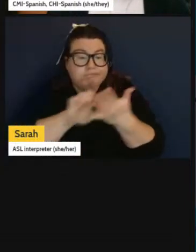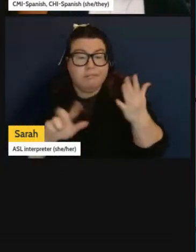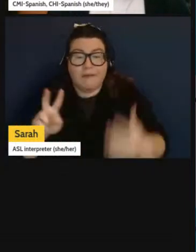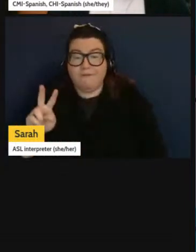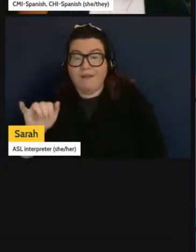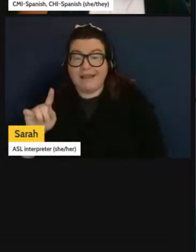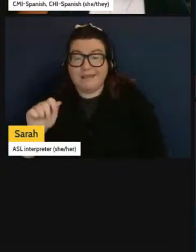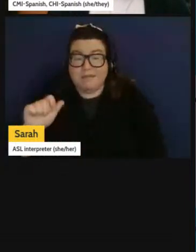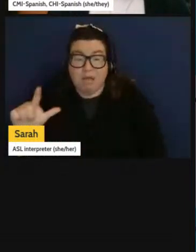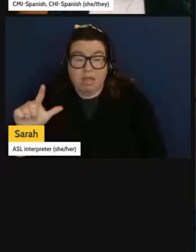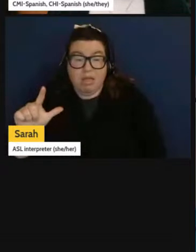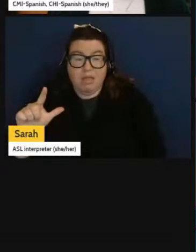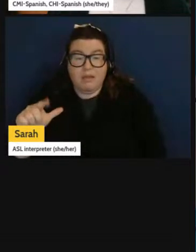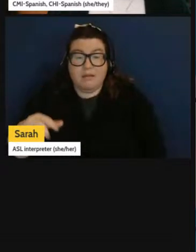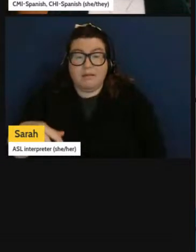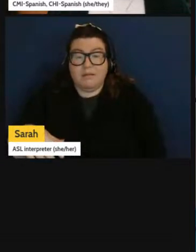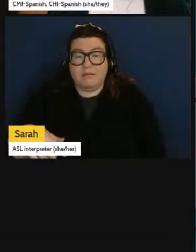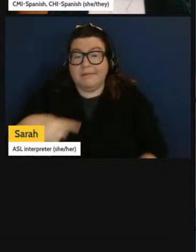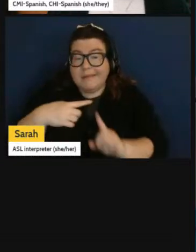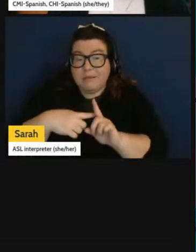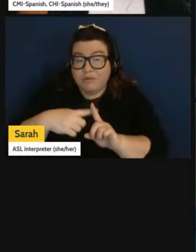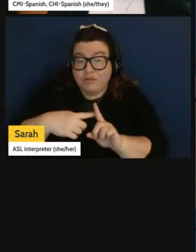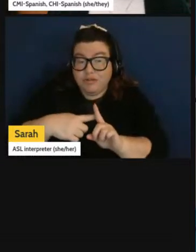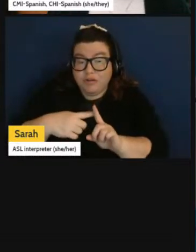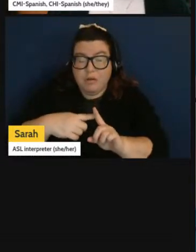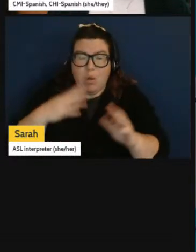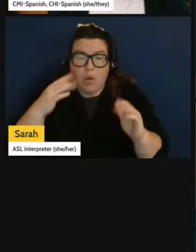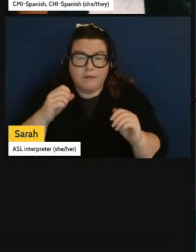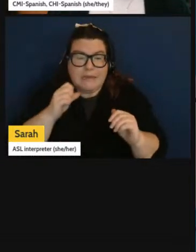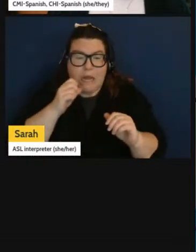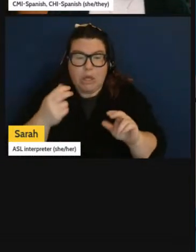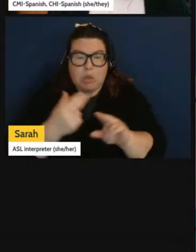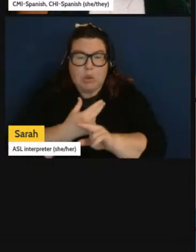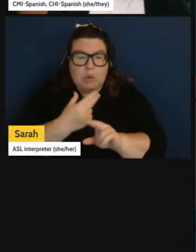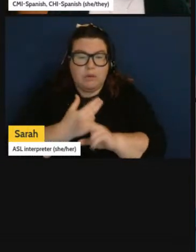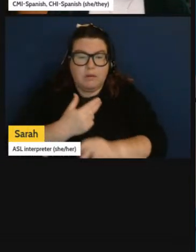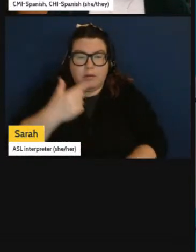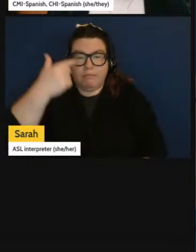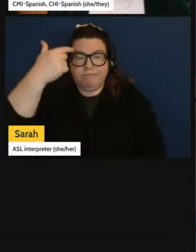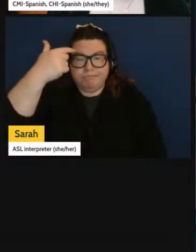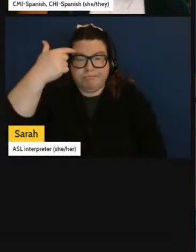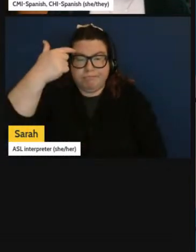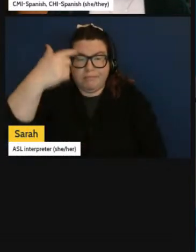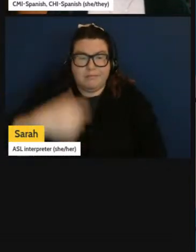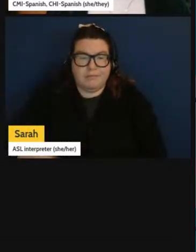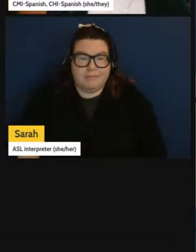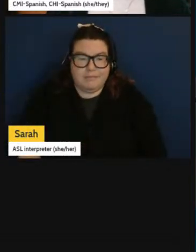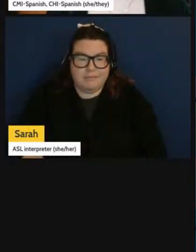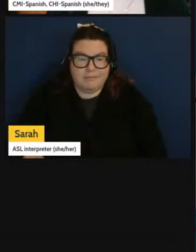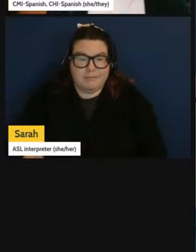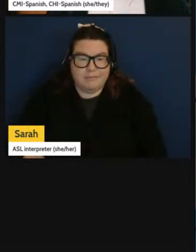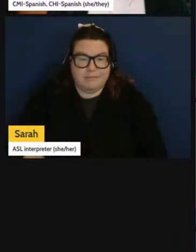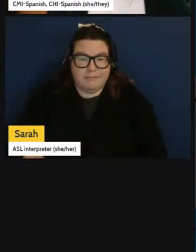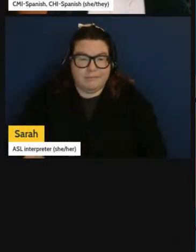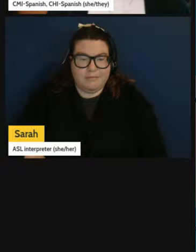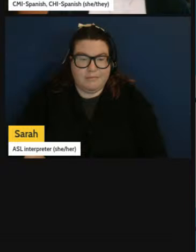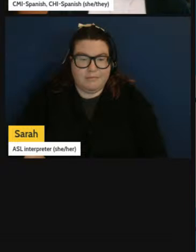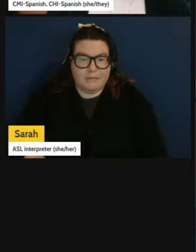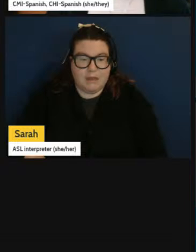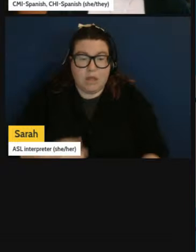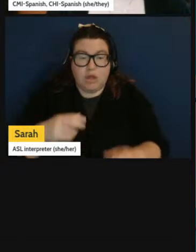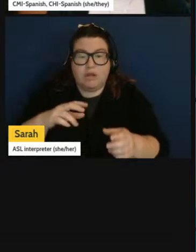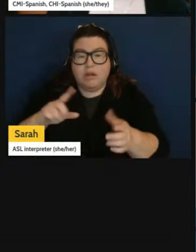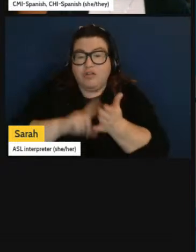takes their temperature. Hopefully they're not using one of those silly forehead thermometers. They do their